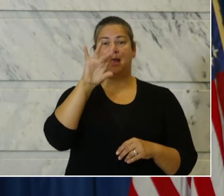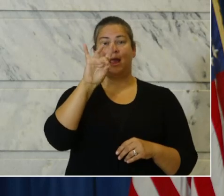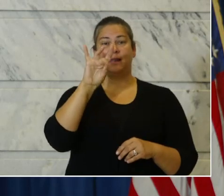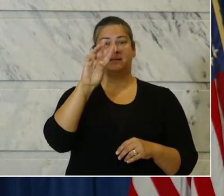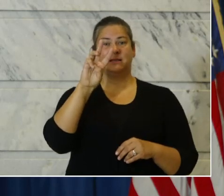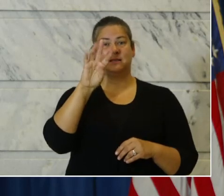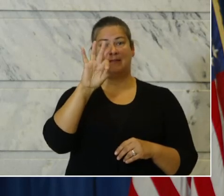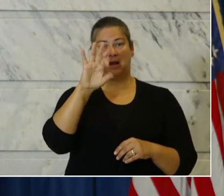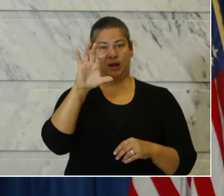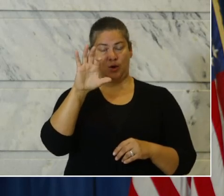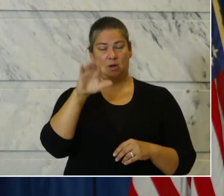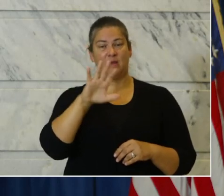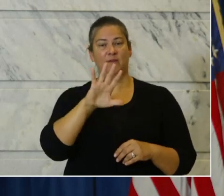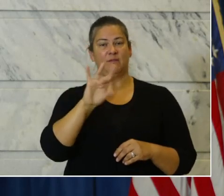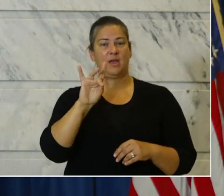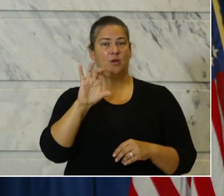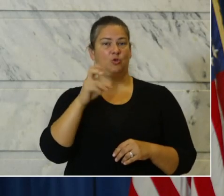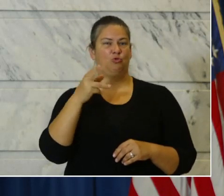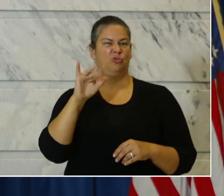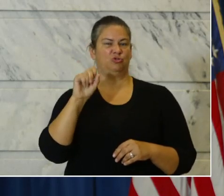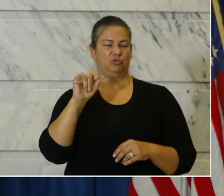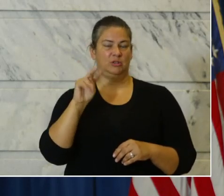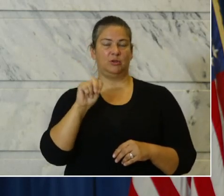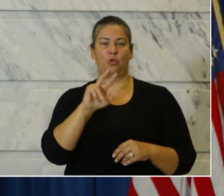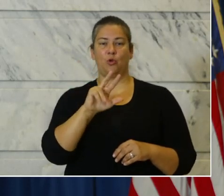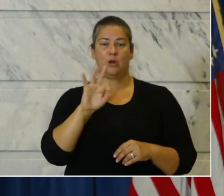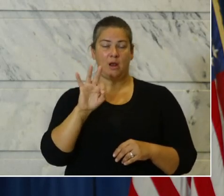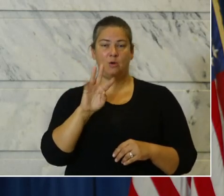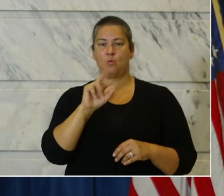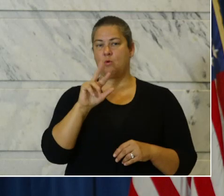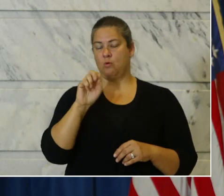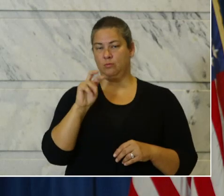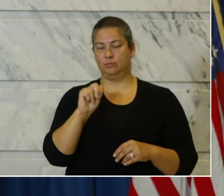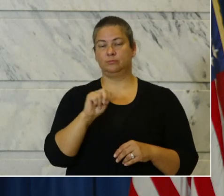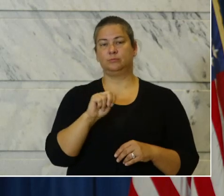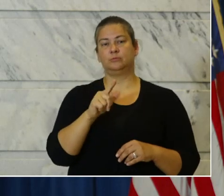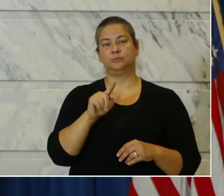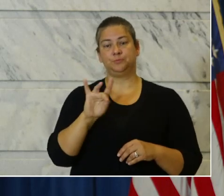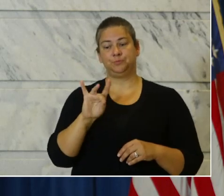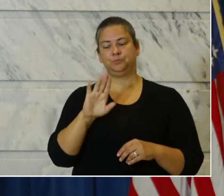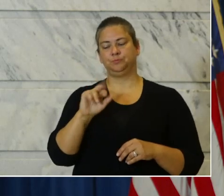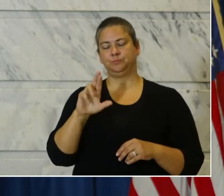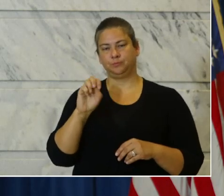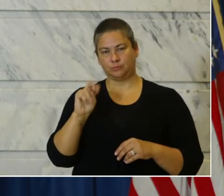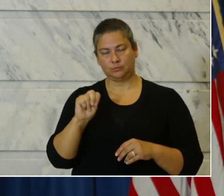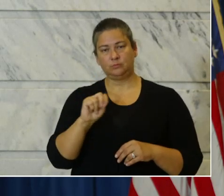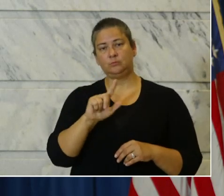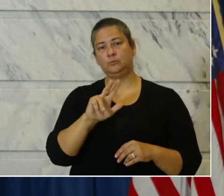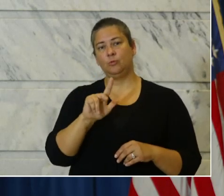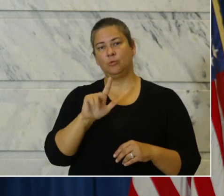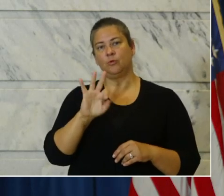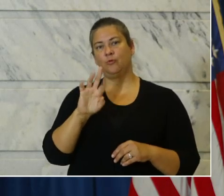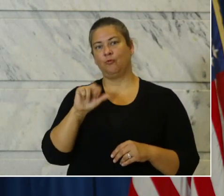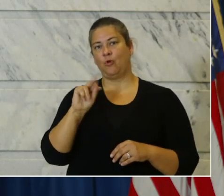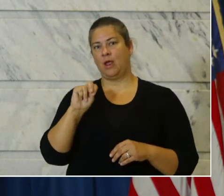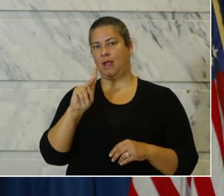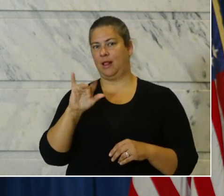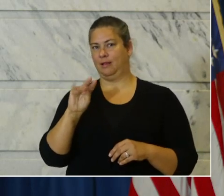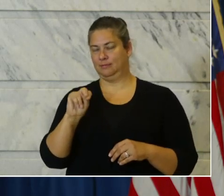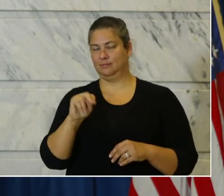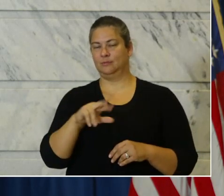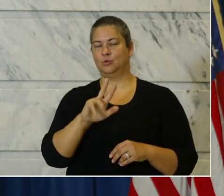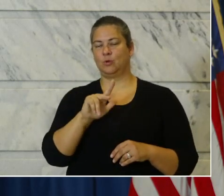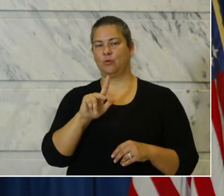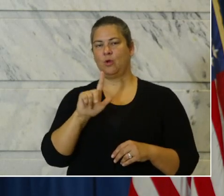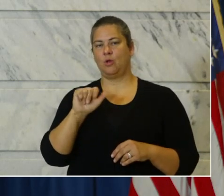in Fayette, 58 in Christian, 39 in Warren, 28 in Barron, 23 in Franklin, 23